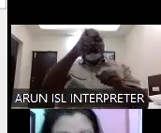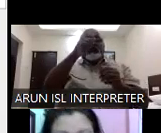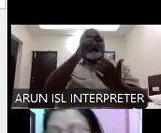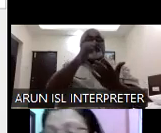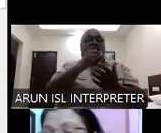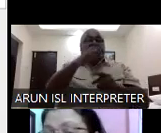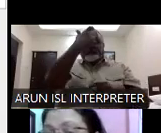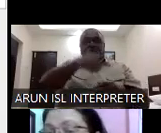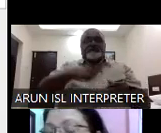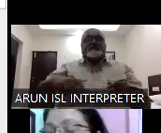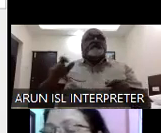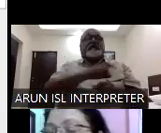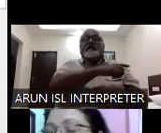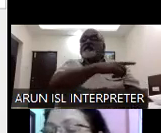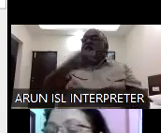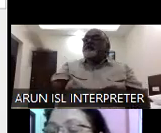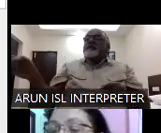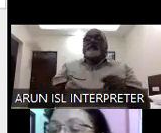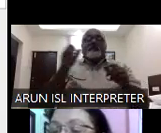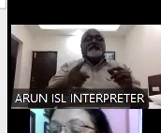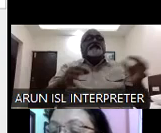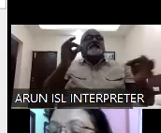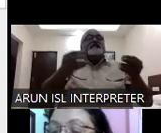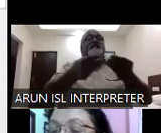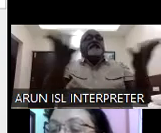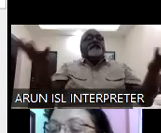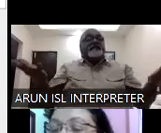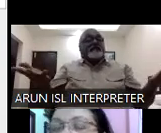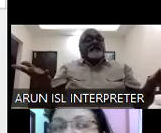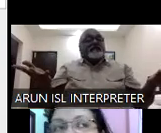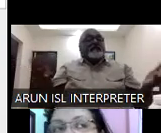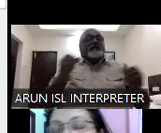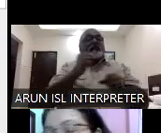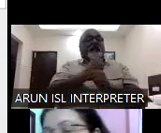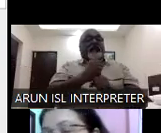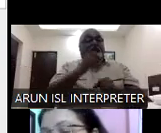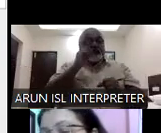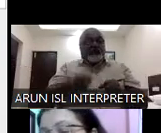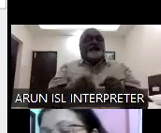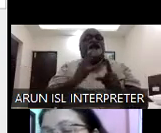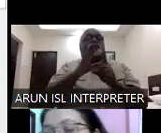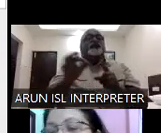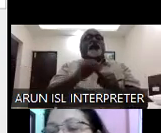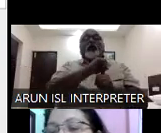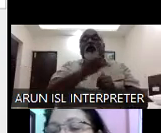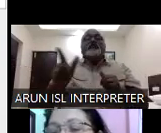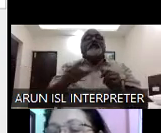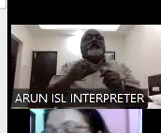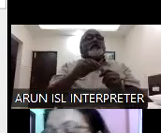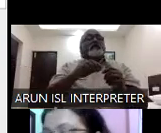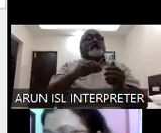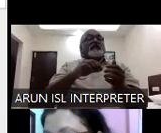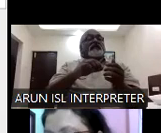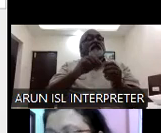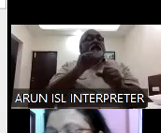pillar is the government has to implement, operationalize the constitutional norms and guidelines and rules in